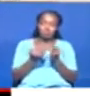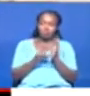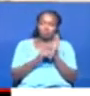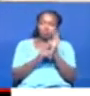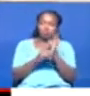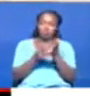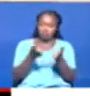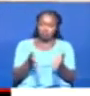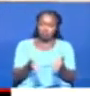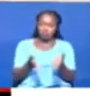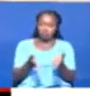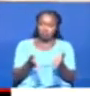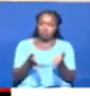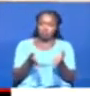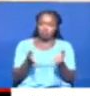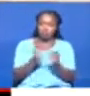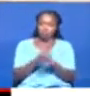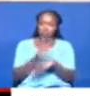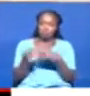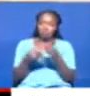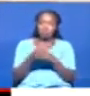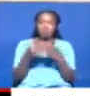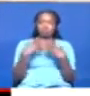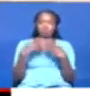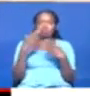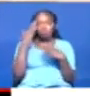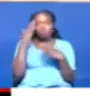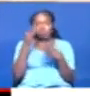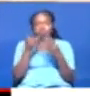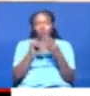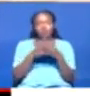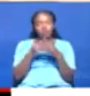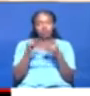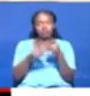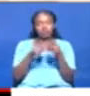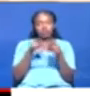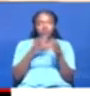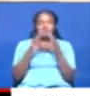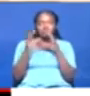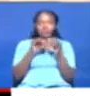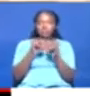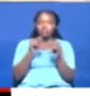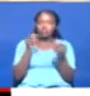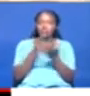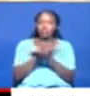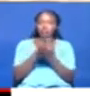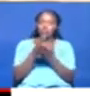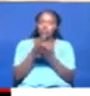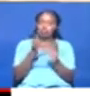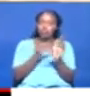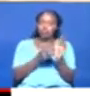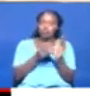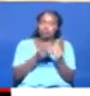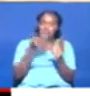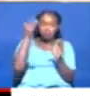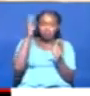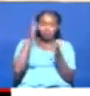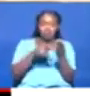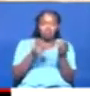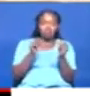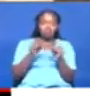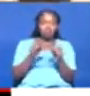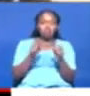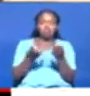here, and everybody was aware that we're starting today. We communicated in time, and they confirmed their participation. So you never know what could have taken